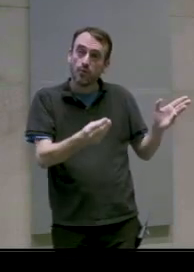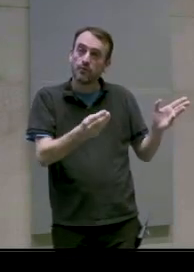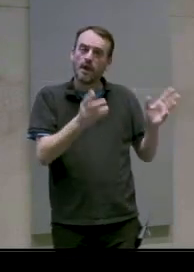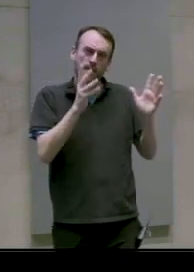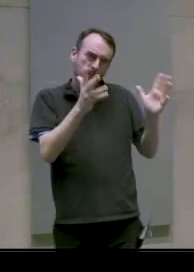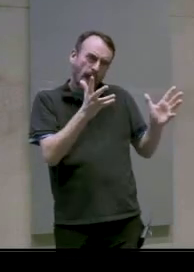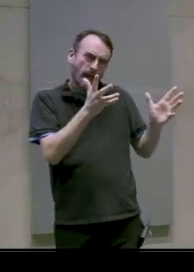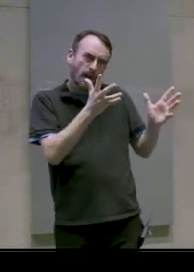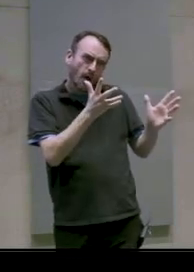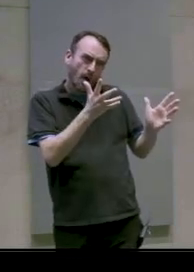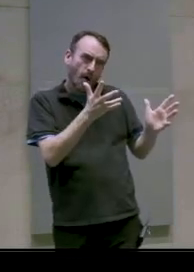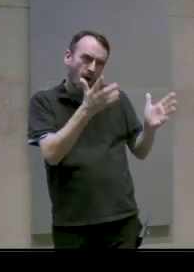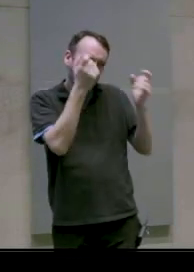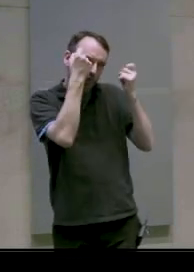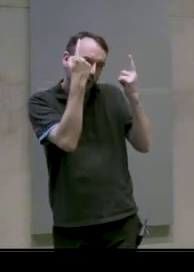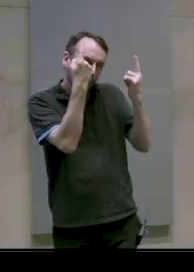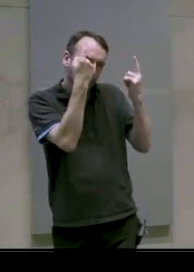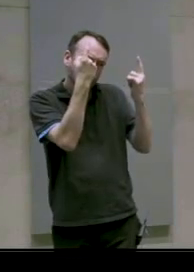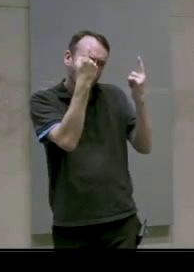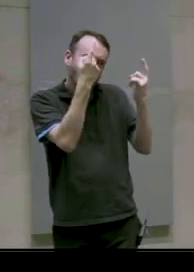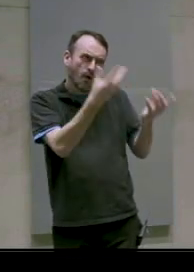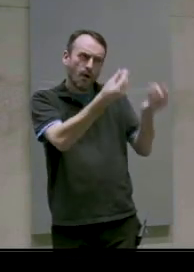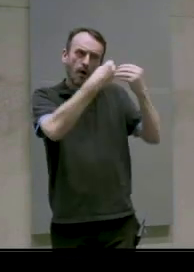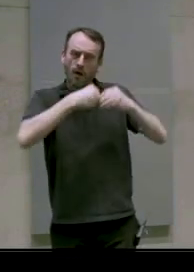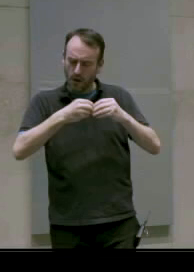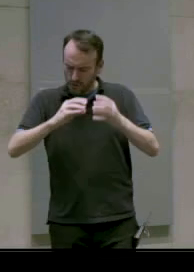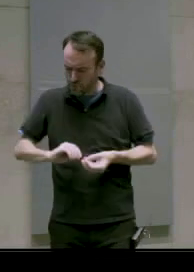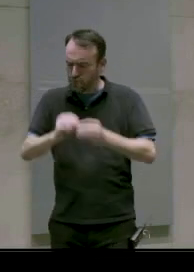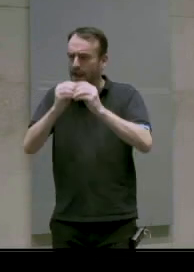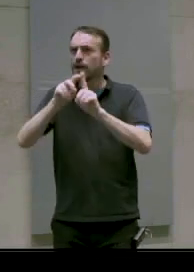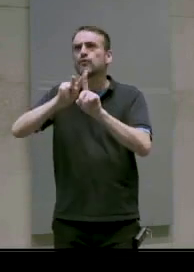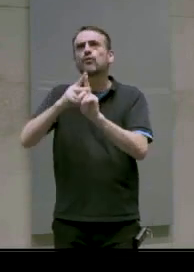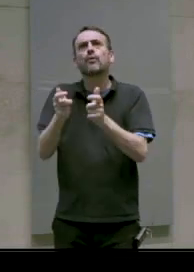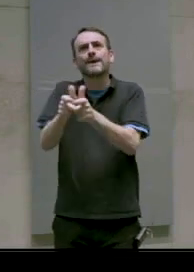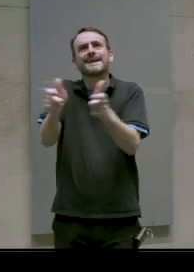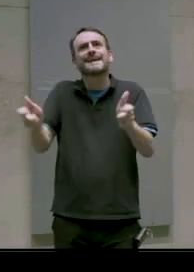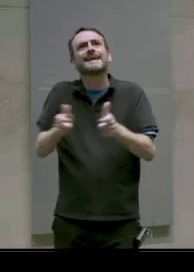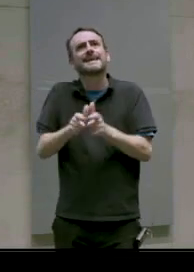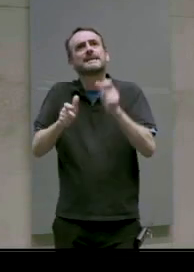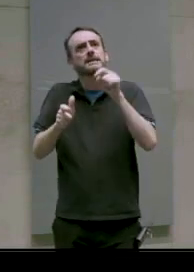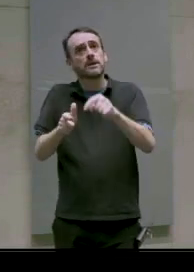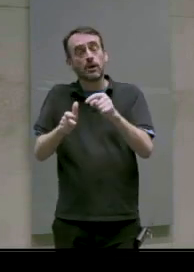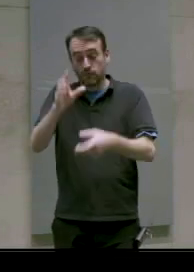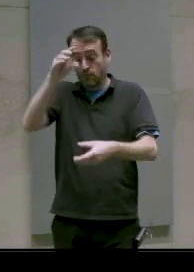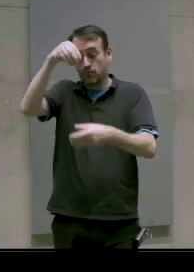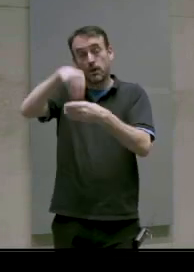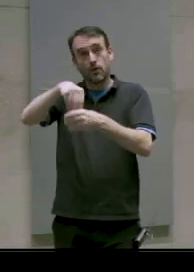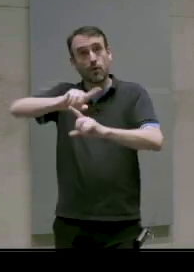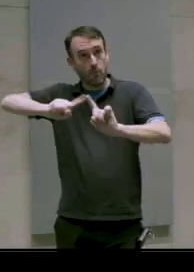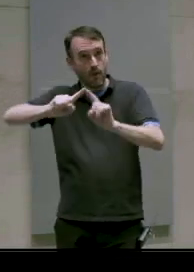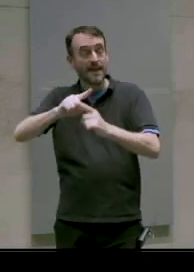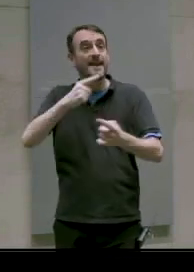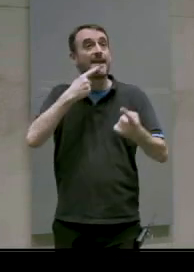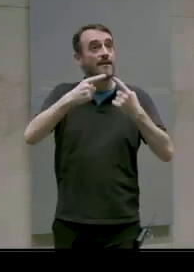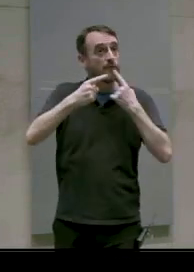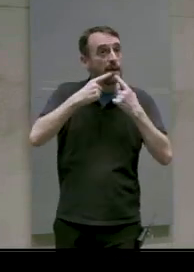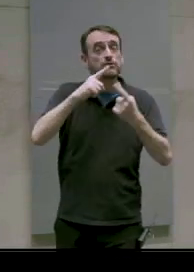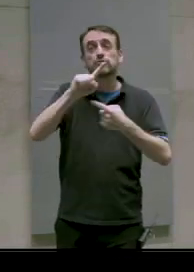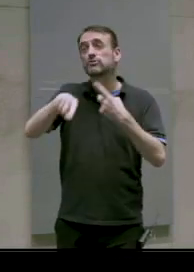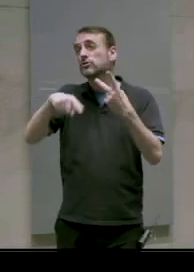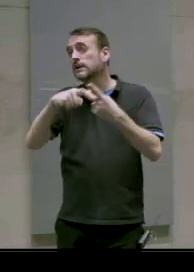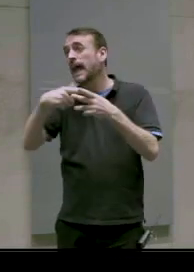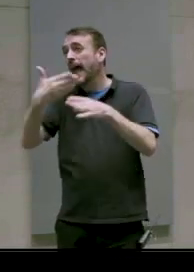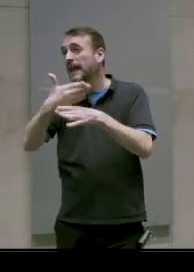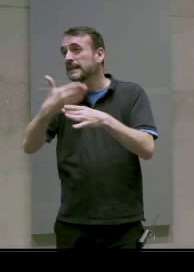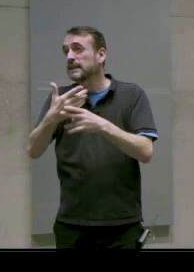into a toolkit that other people can use as well. The toolkit that we came up with includes information, activities for self-reflection,